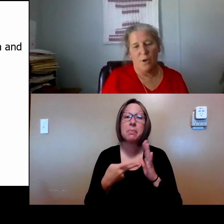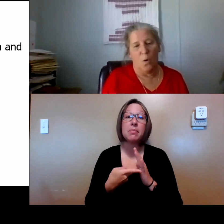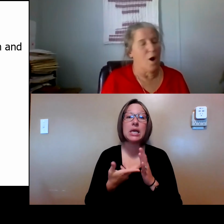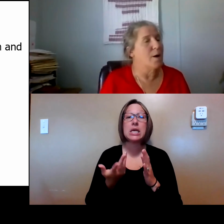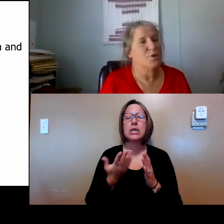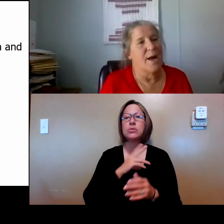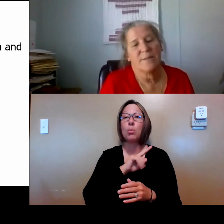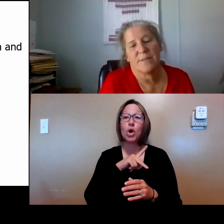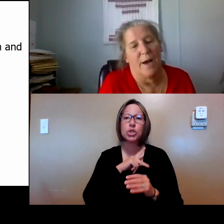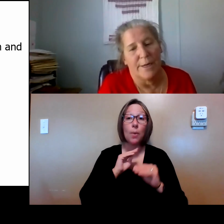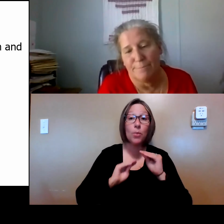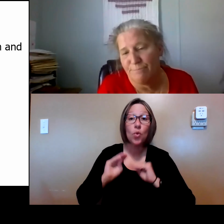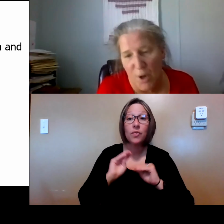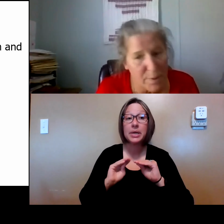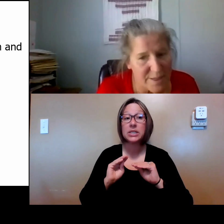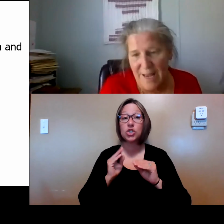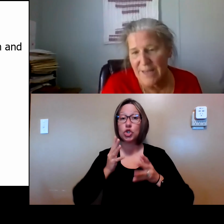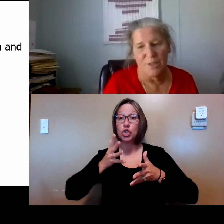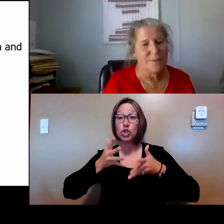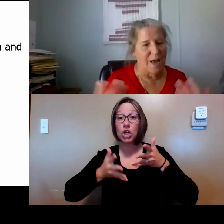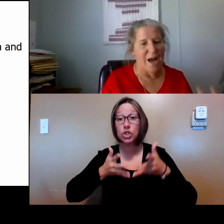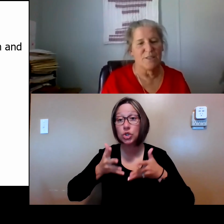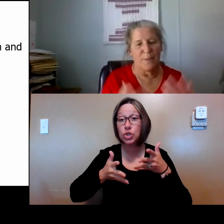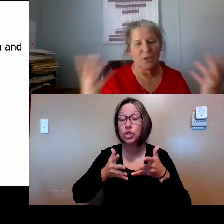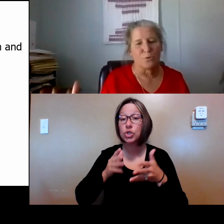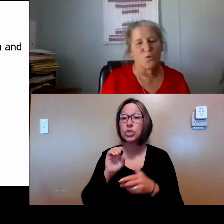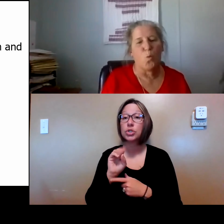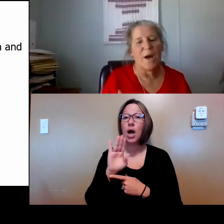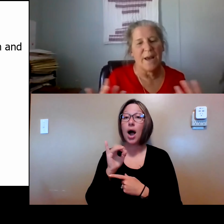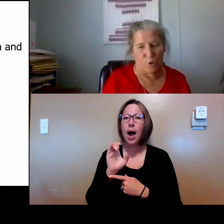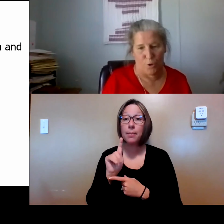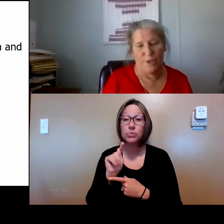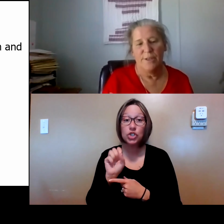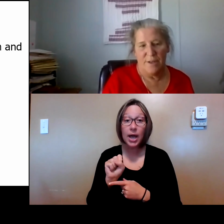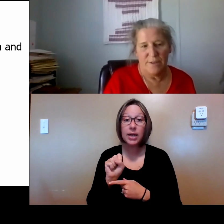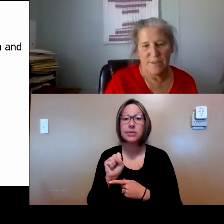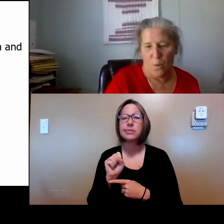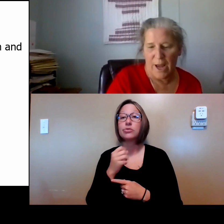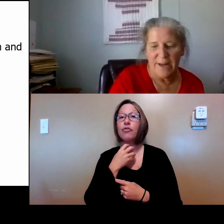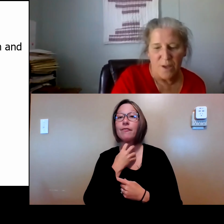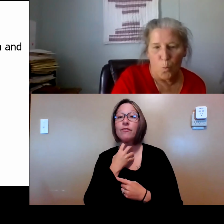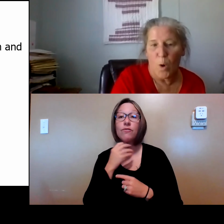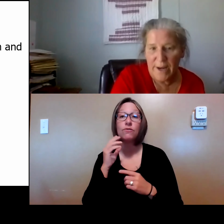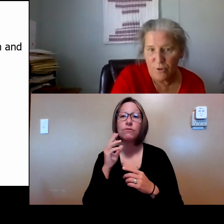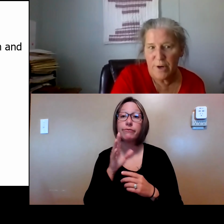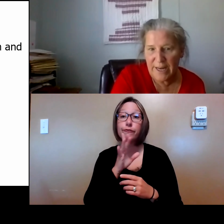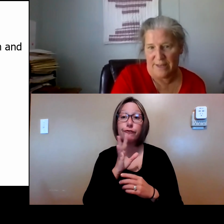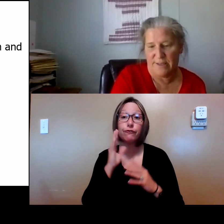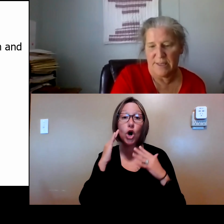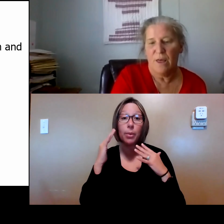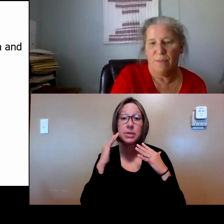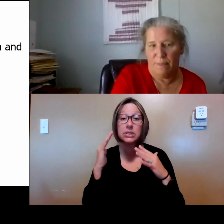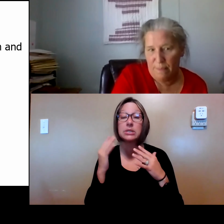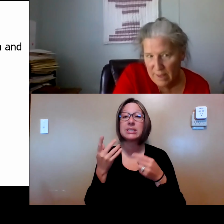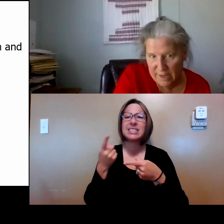gestures or objects, verbalization, signs, pictures, whatever. Okay, so whatever it